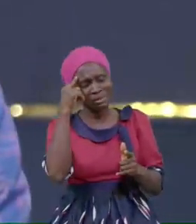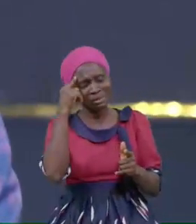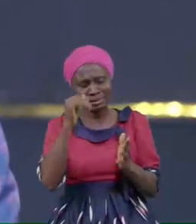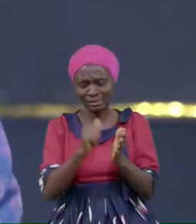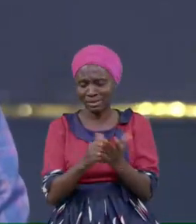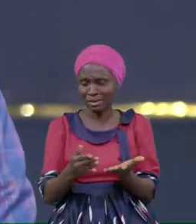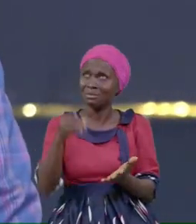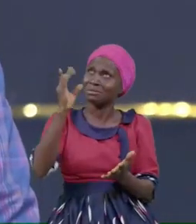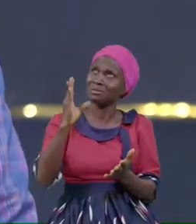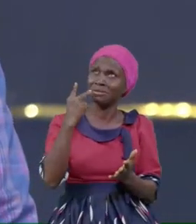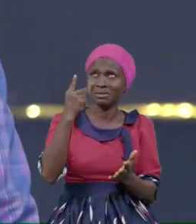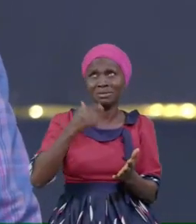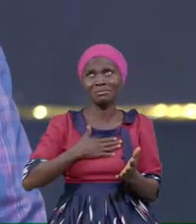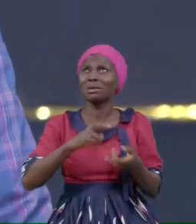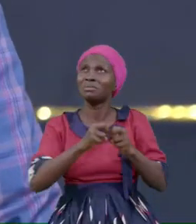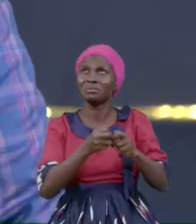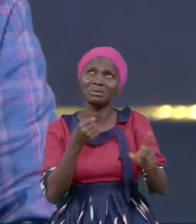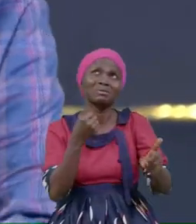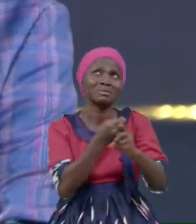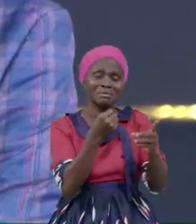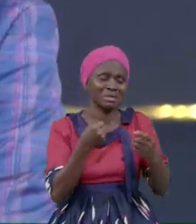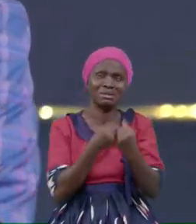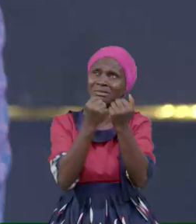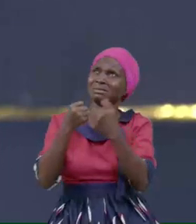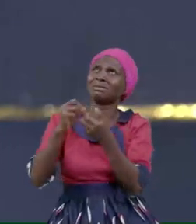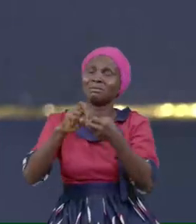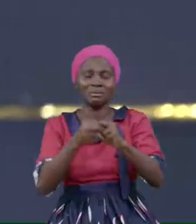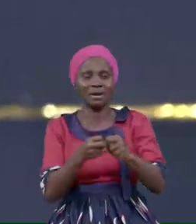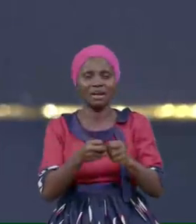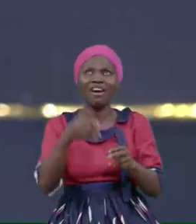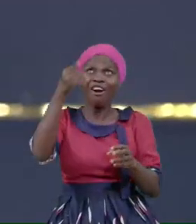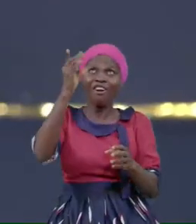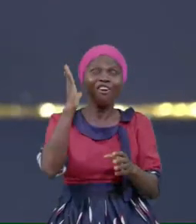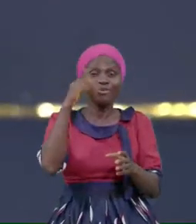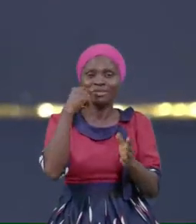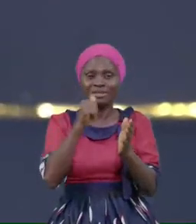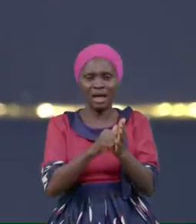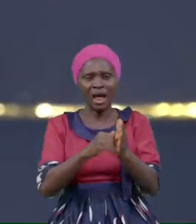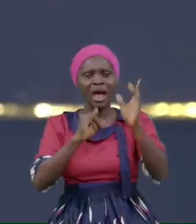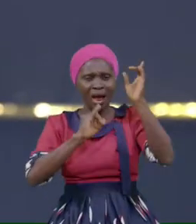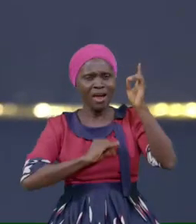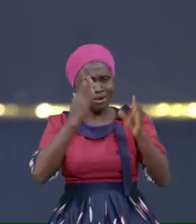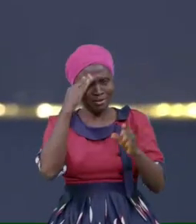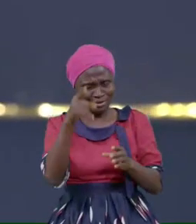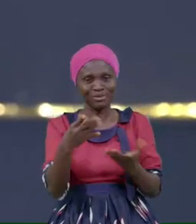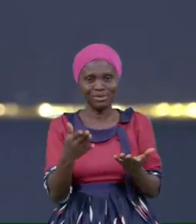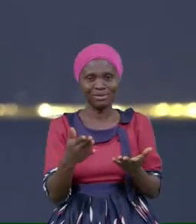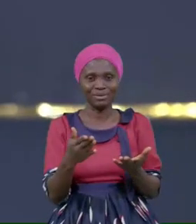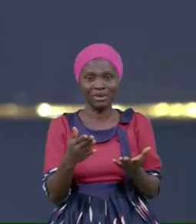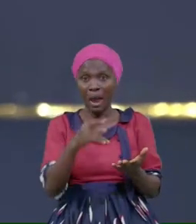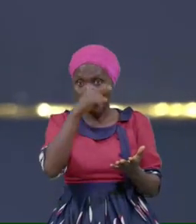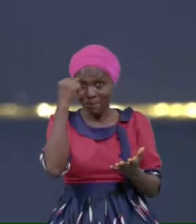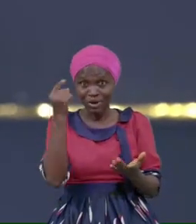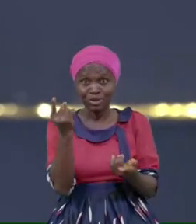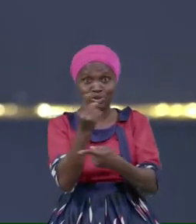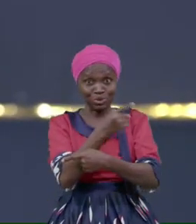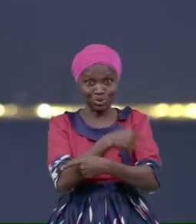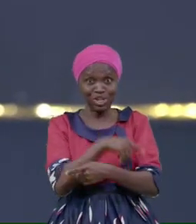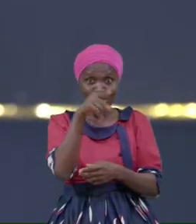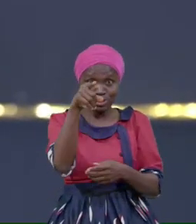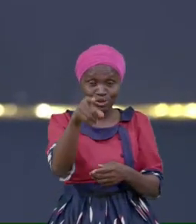you now. You know me because you become today the peculiar person of God's